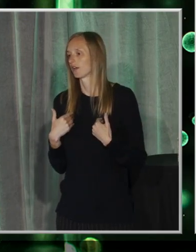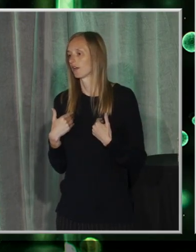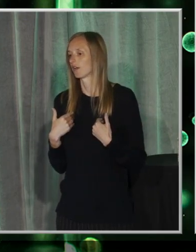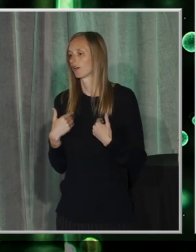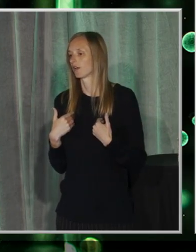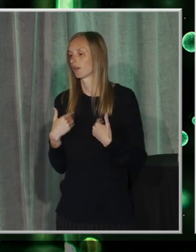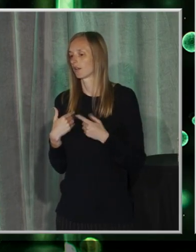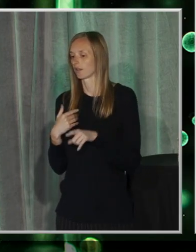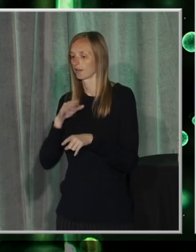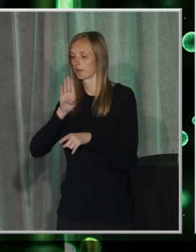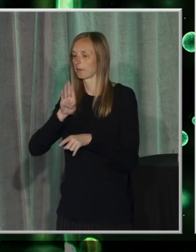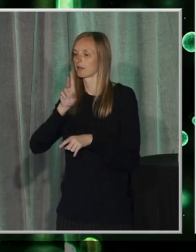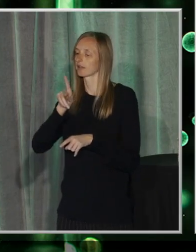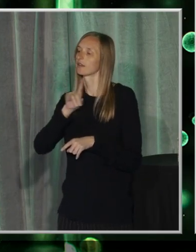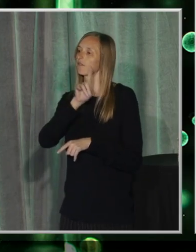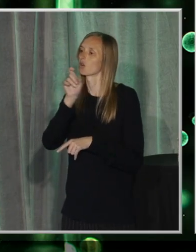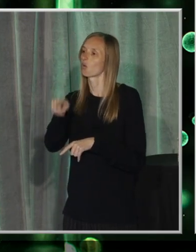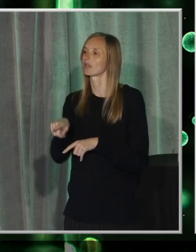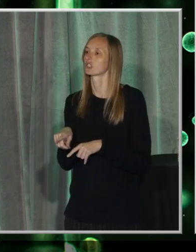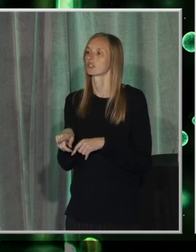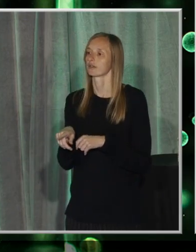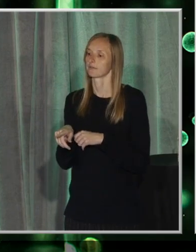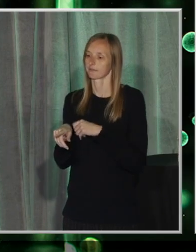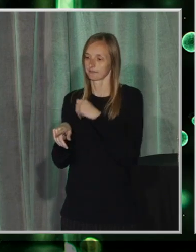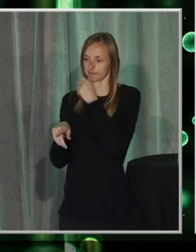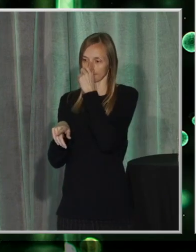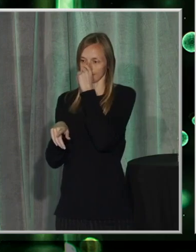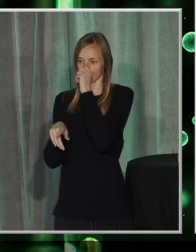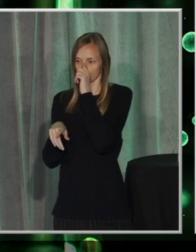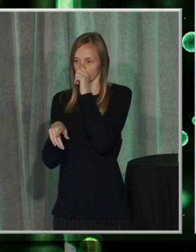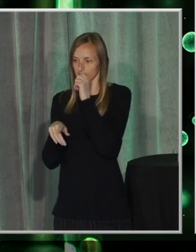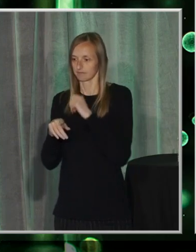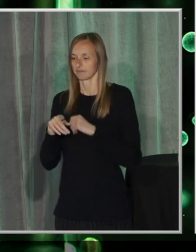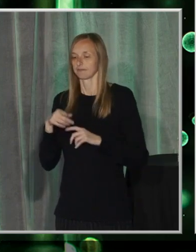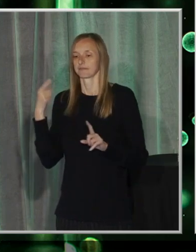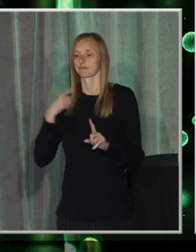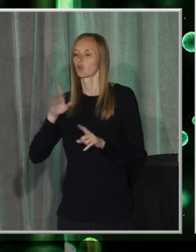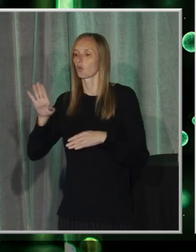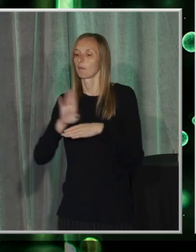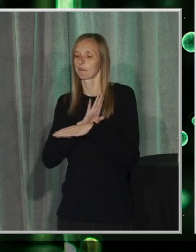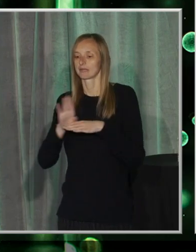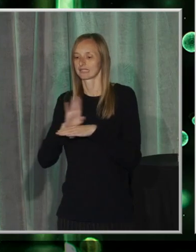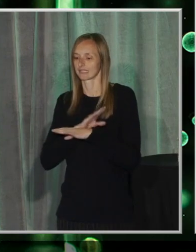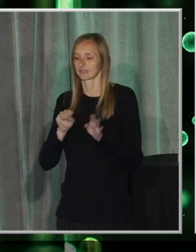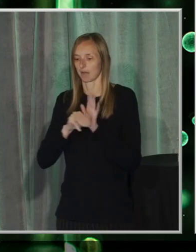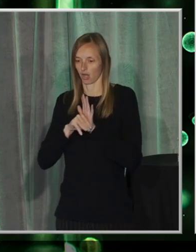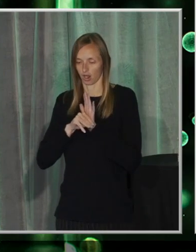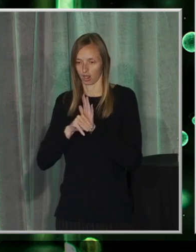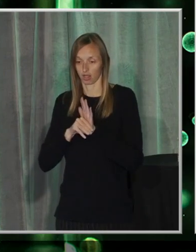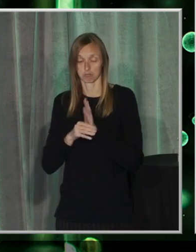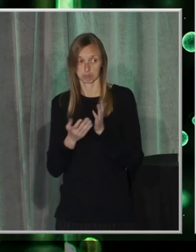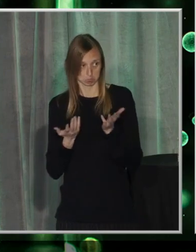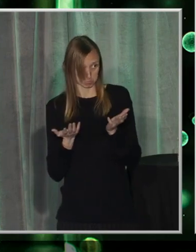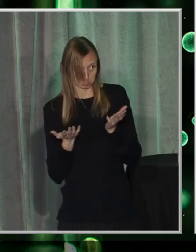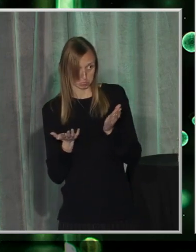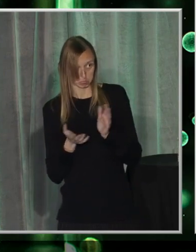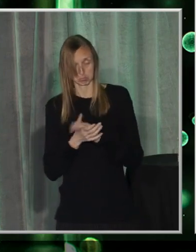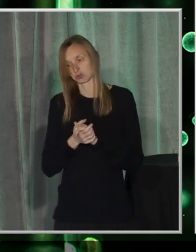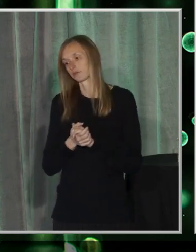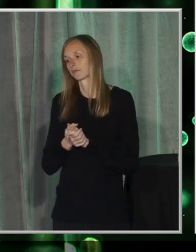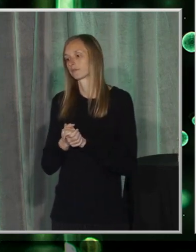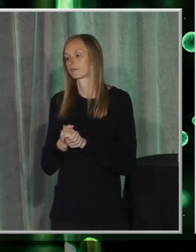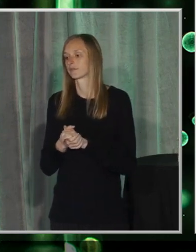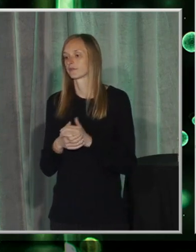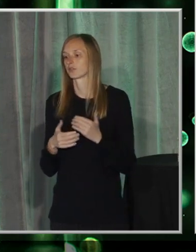I got a question regarding your business model. Yes. You have